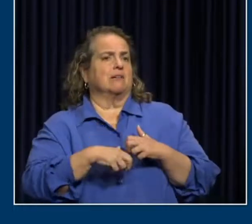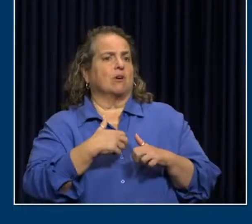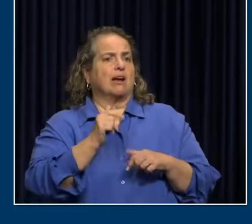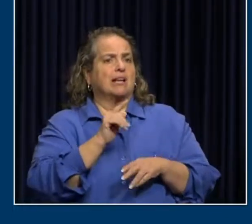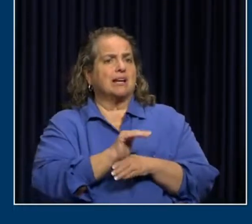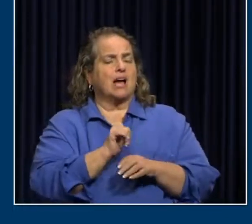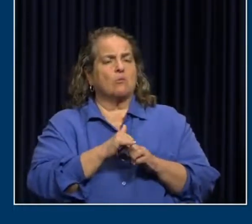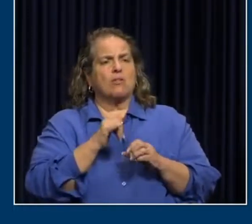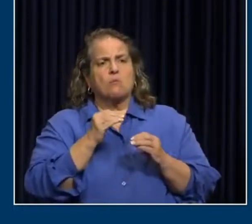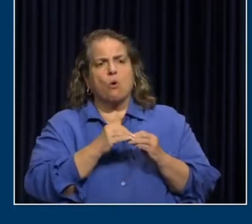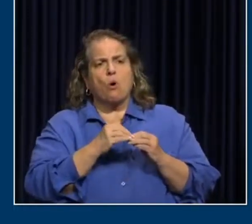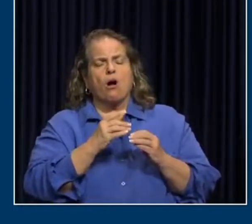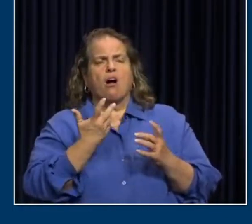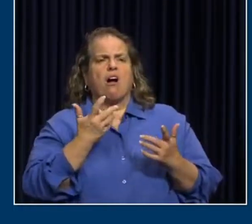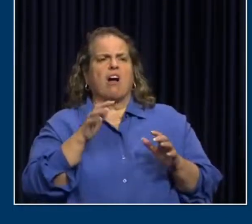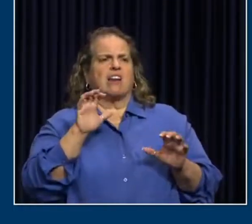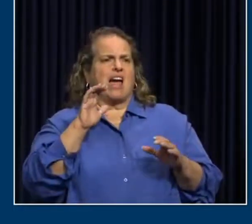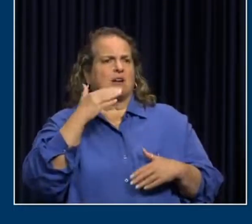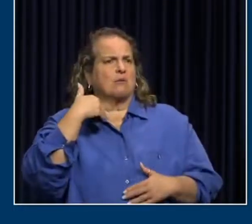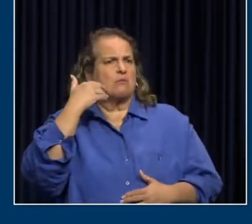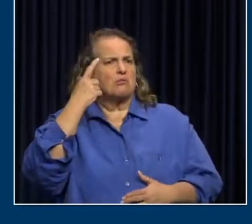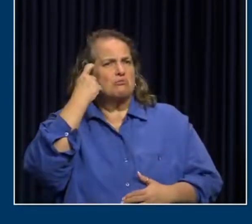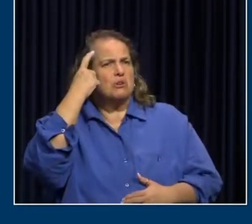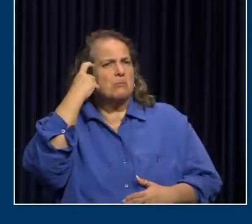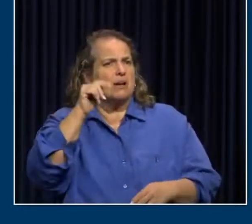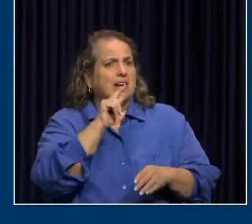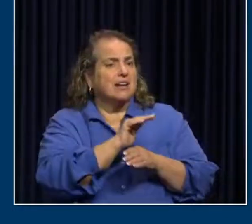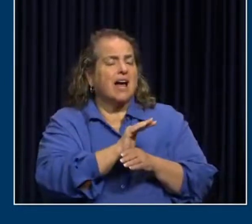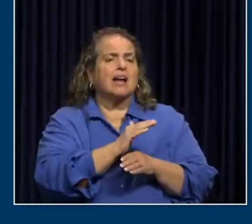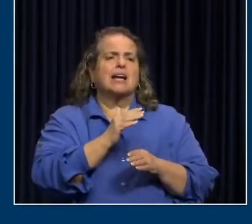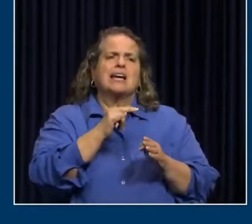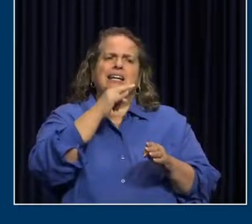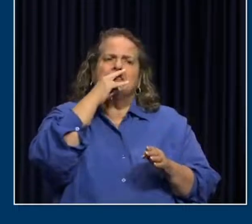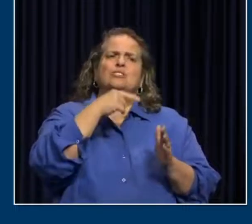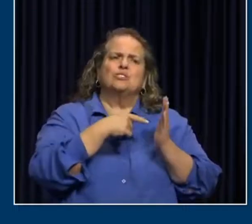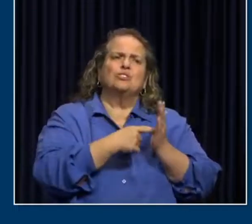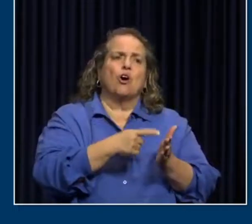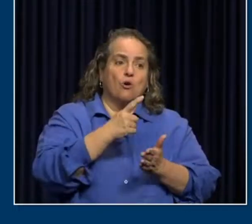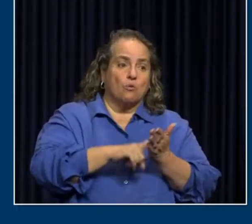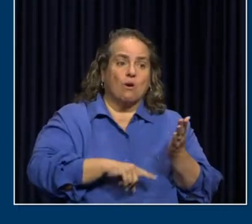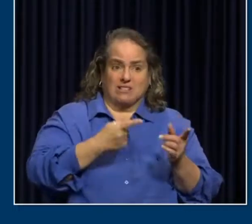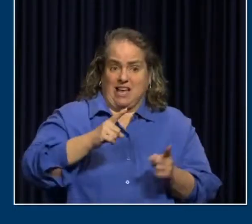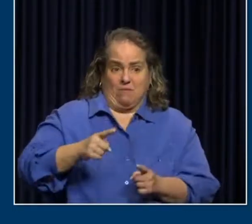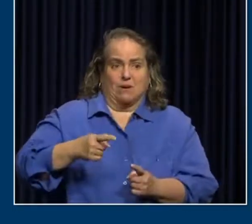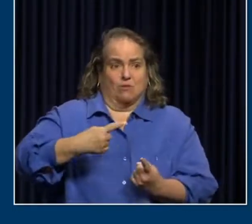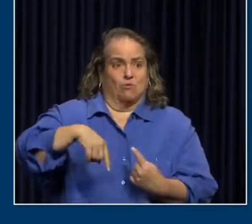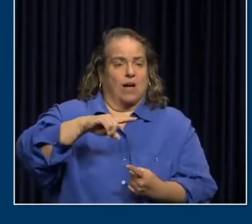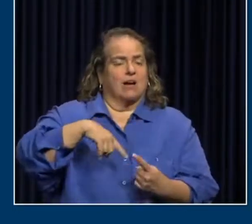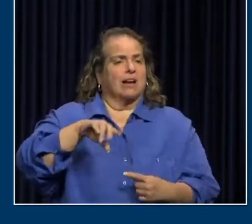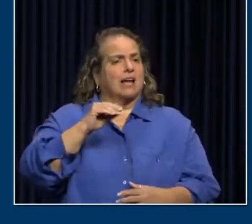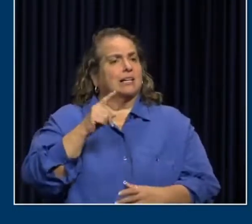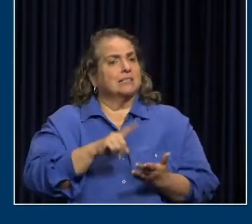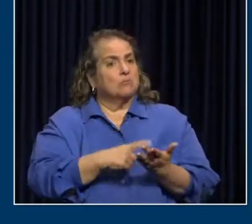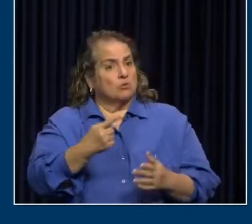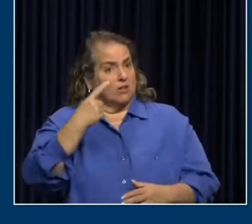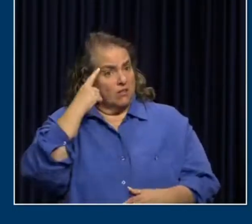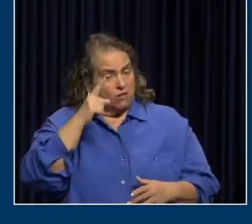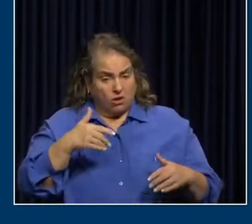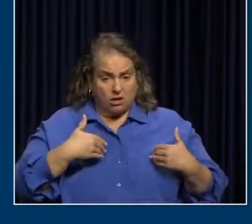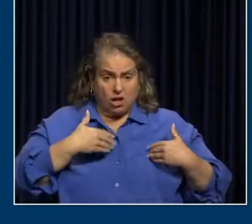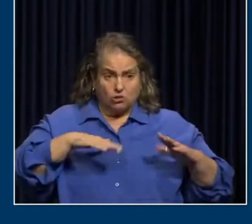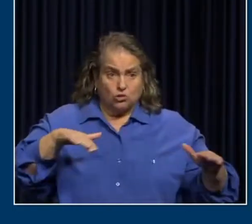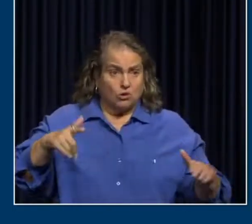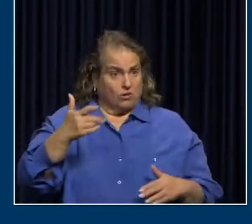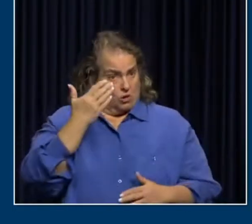show anxiety in lots of different ways. They know what's going on around them, and we sometimes assume that because they're young children, they don't